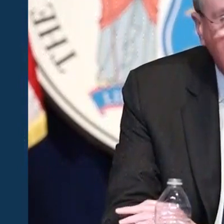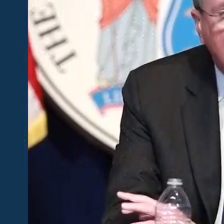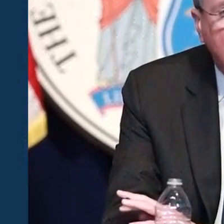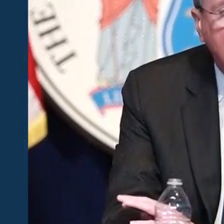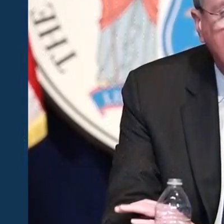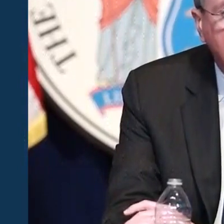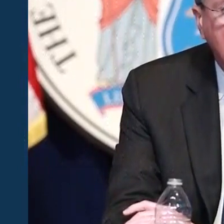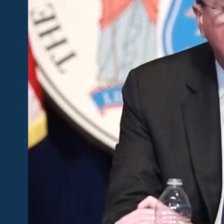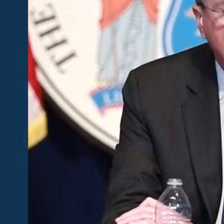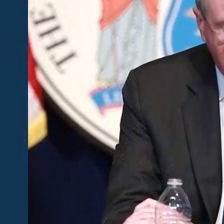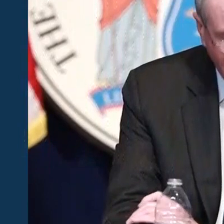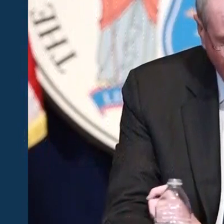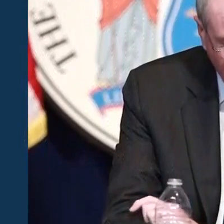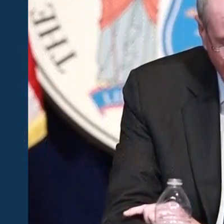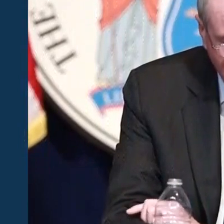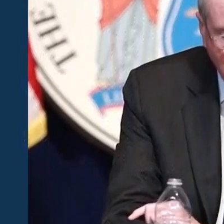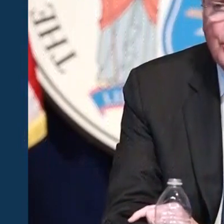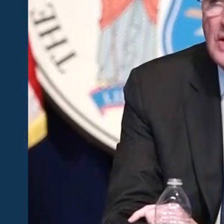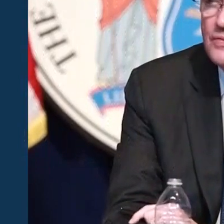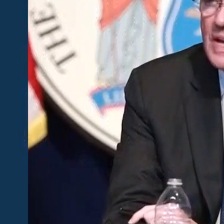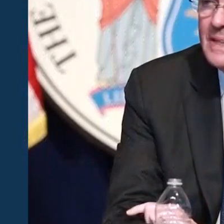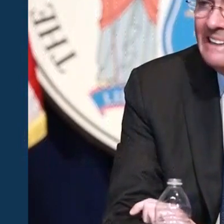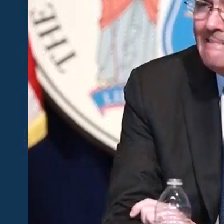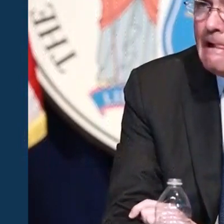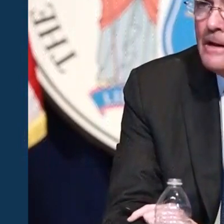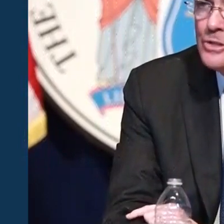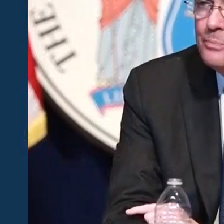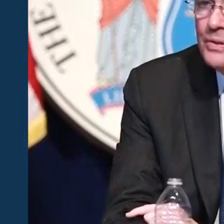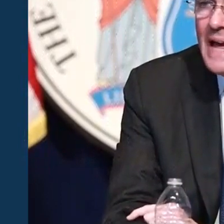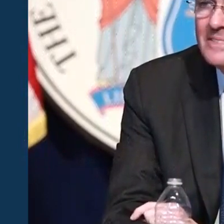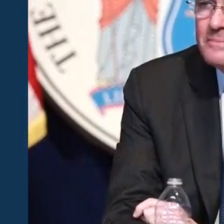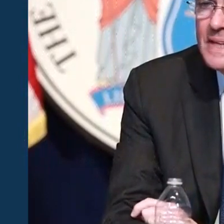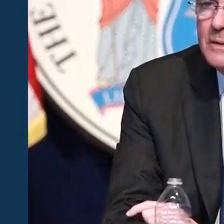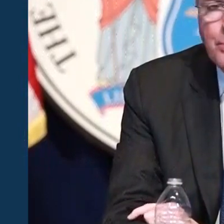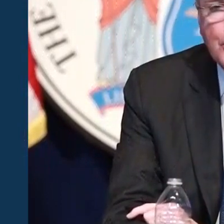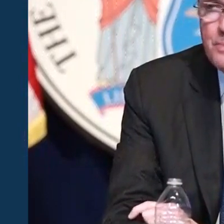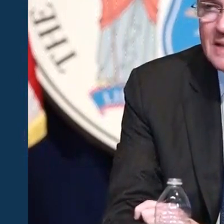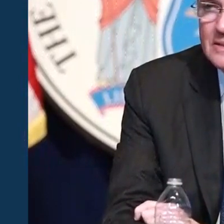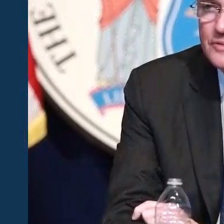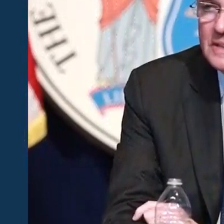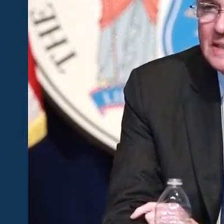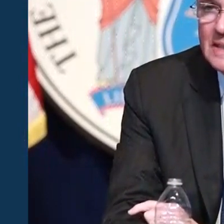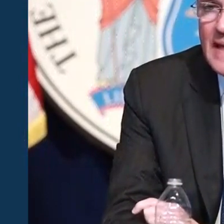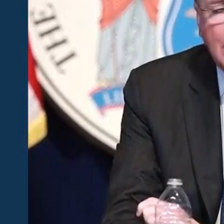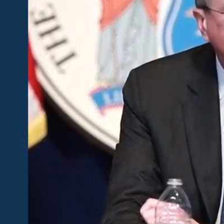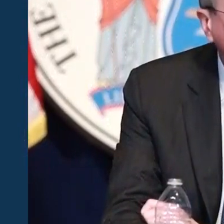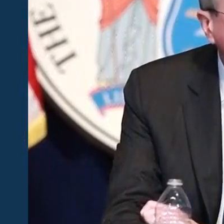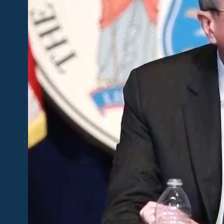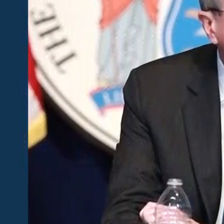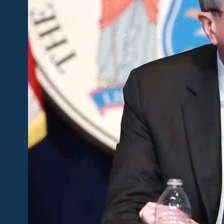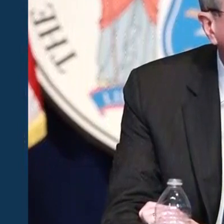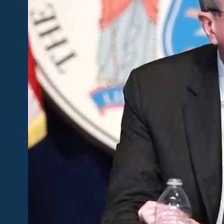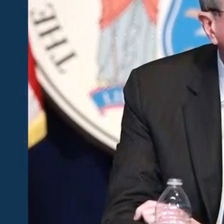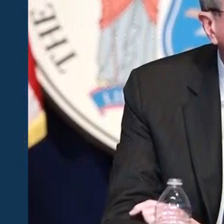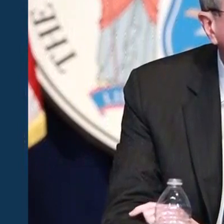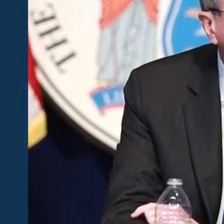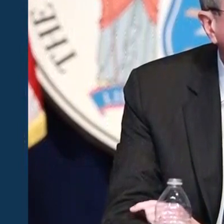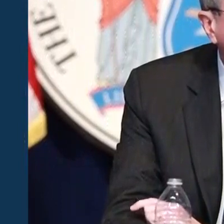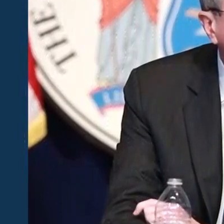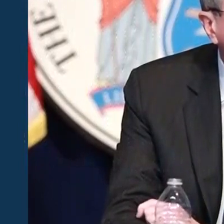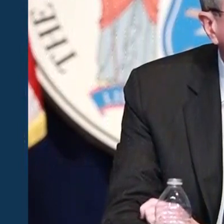2,443 members, blessed members of our New Jersey family. To put that in perspective, that is more than